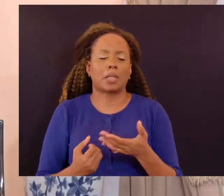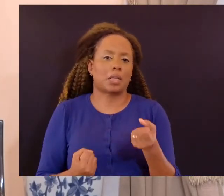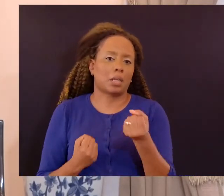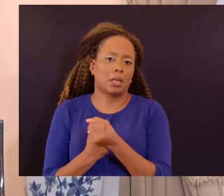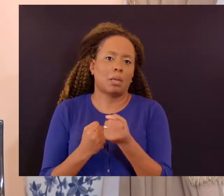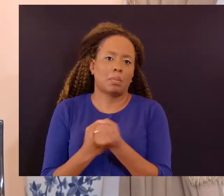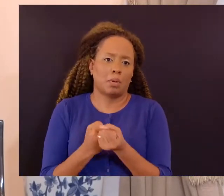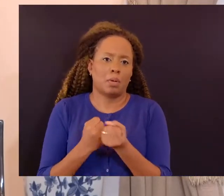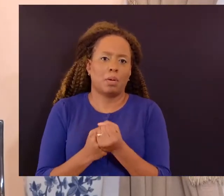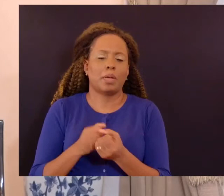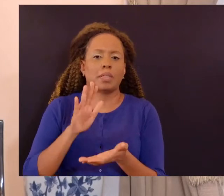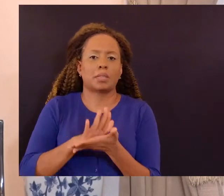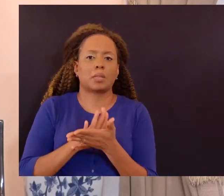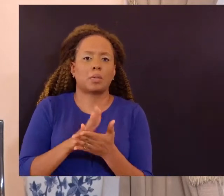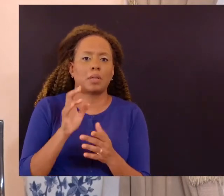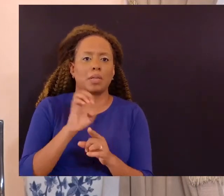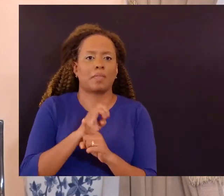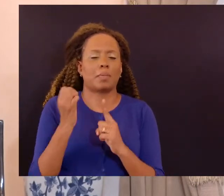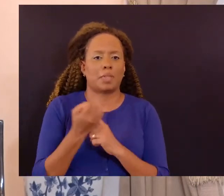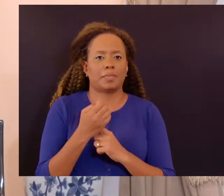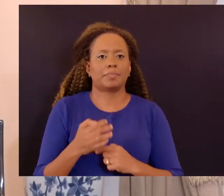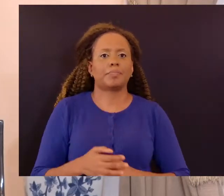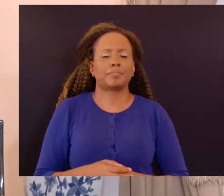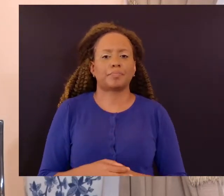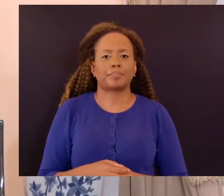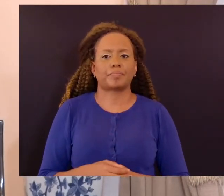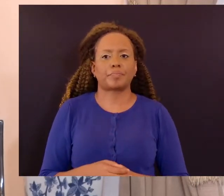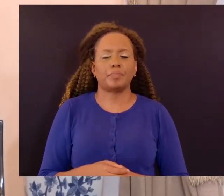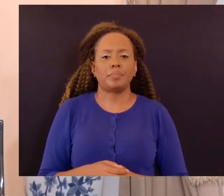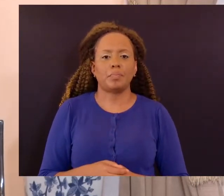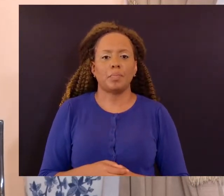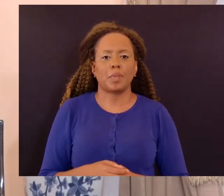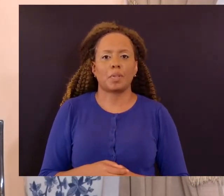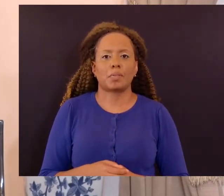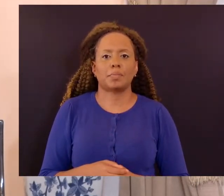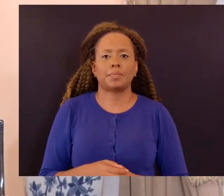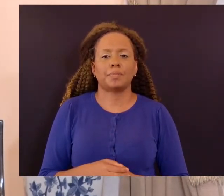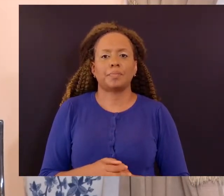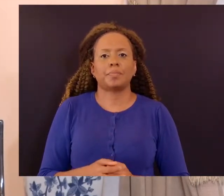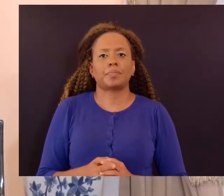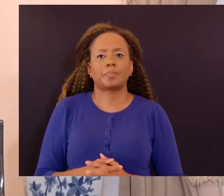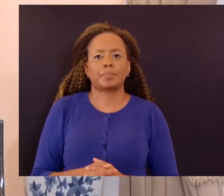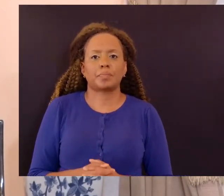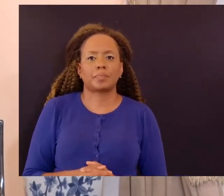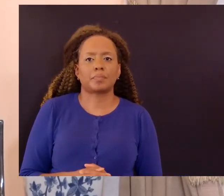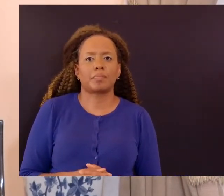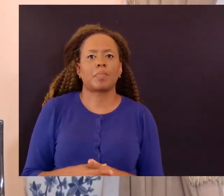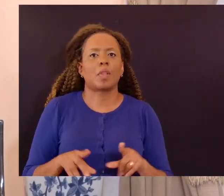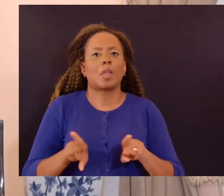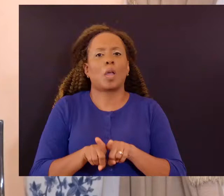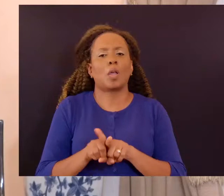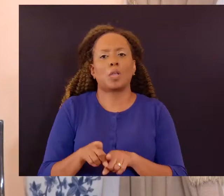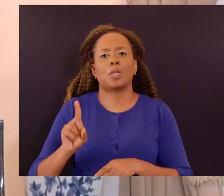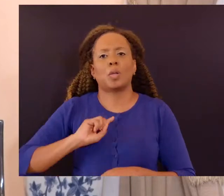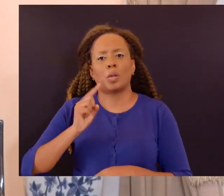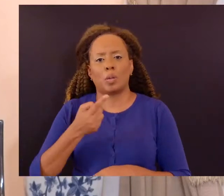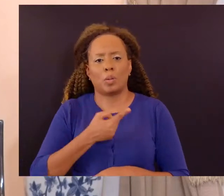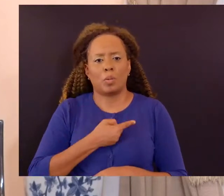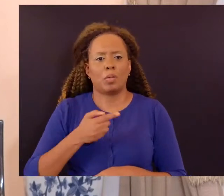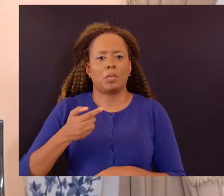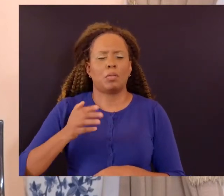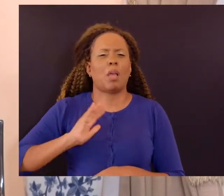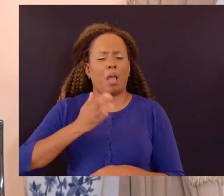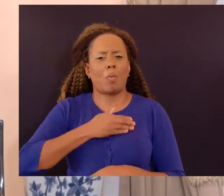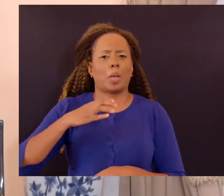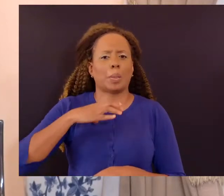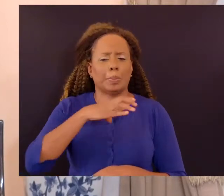in the school environment. Let me just say to you as well that we had a sort of experiment, I would have to call it an experiment, the Oversight and Monitoring